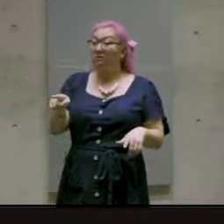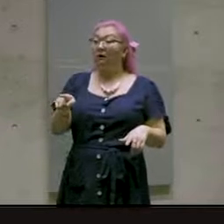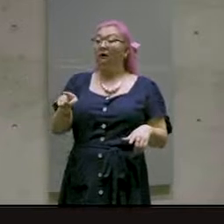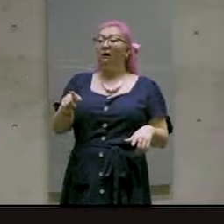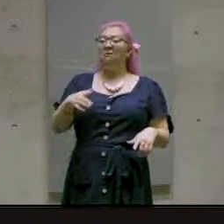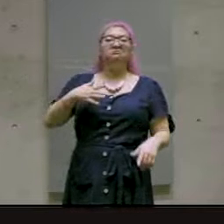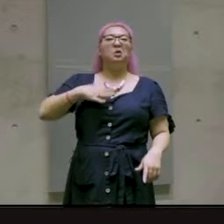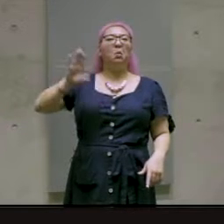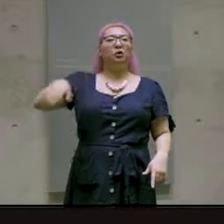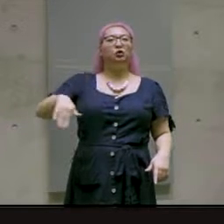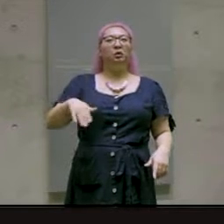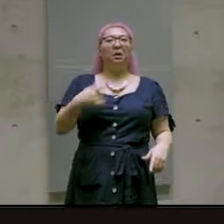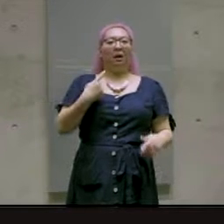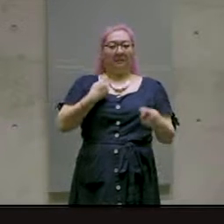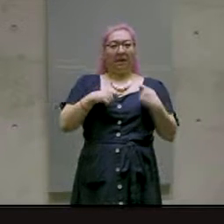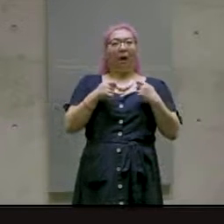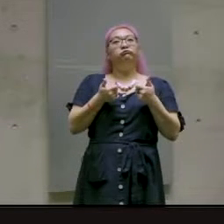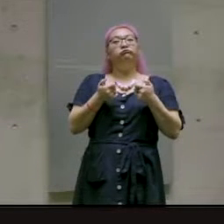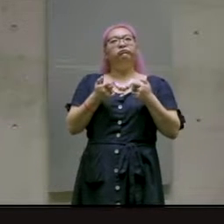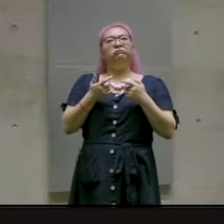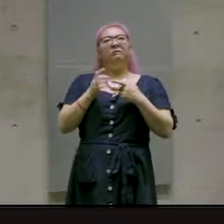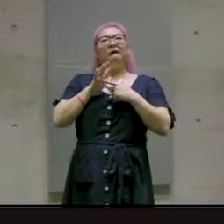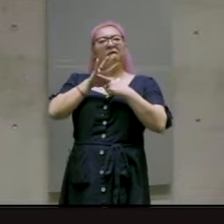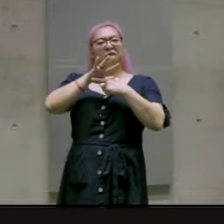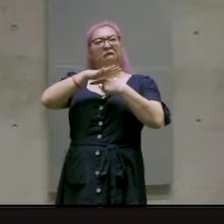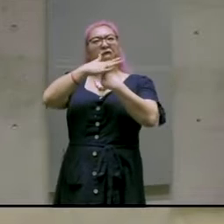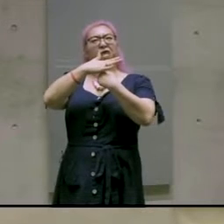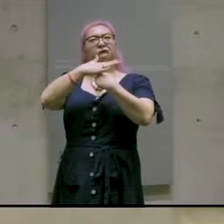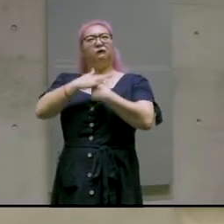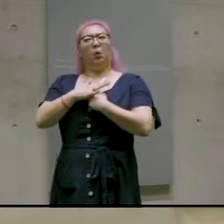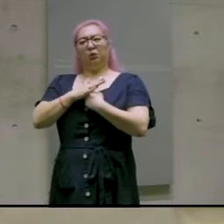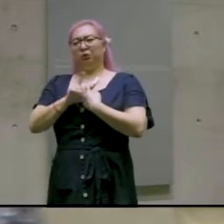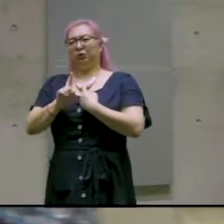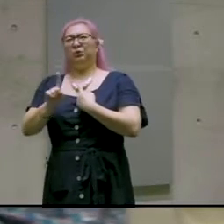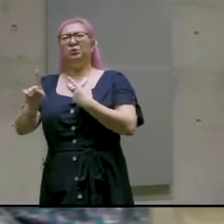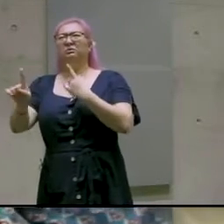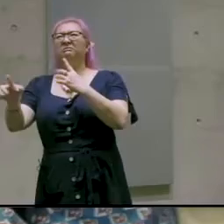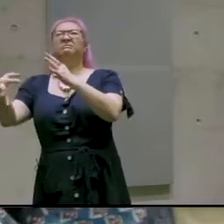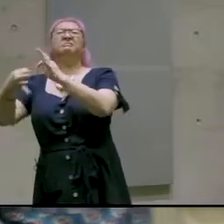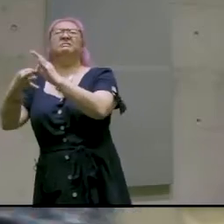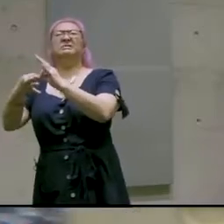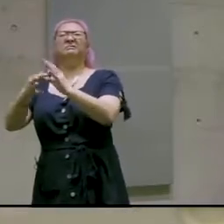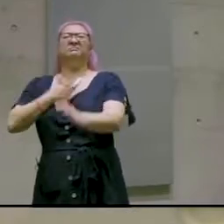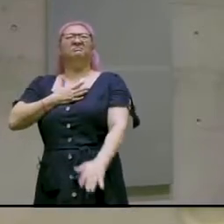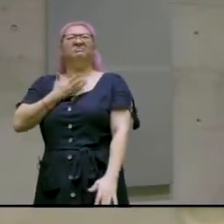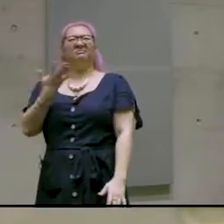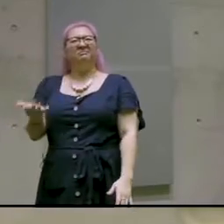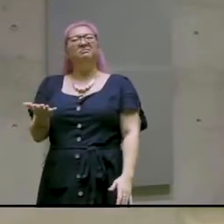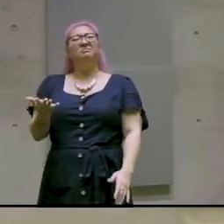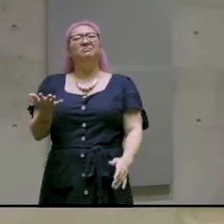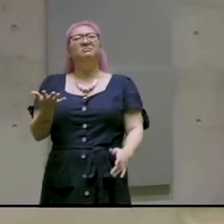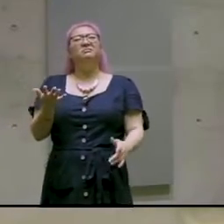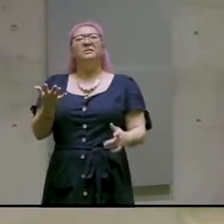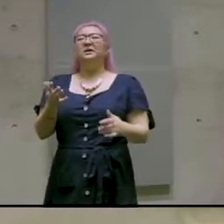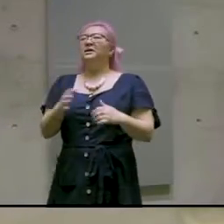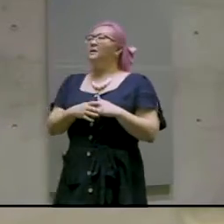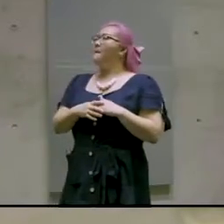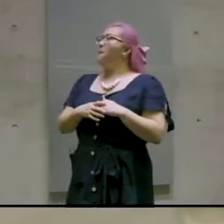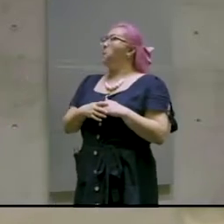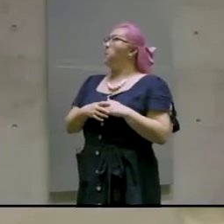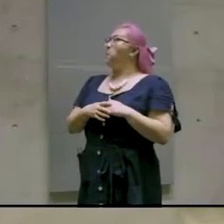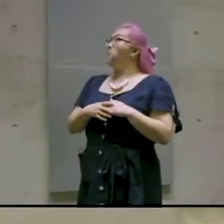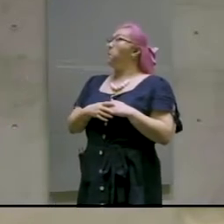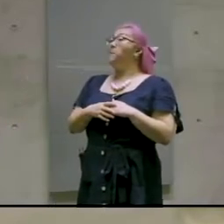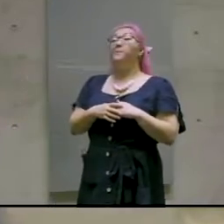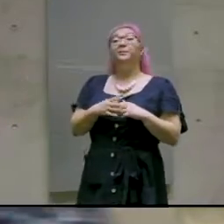subordinate and then finding yourself sat on a countertop, swinging your legs and asking Jacob Taylor how his day's going. We had a moment of that